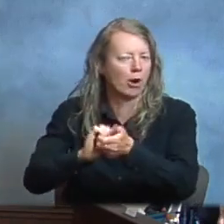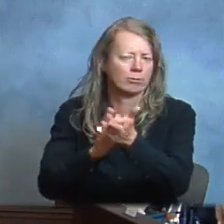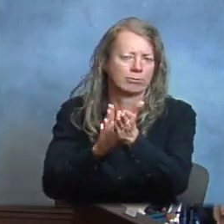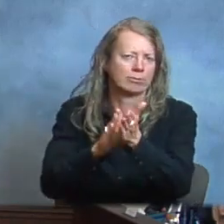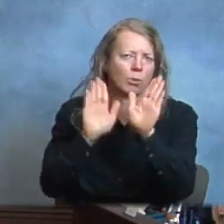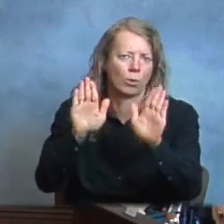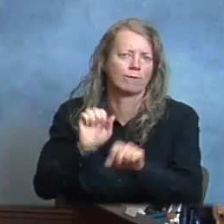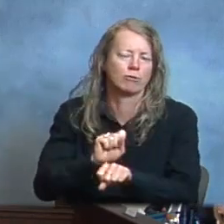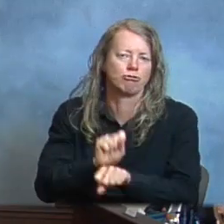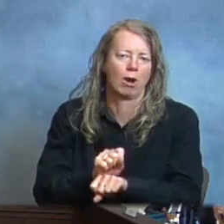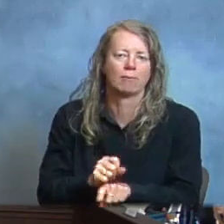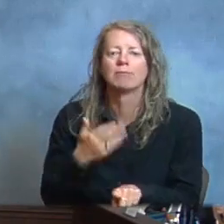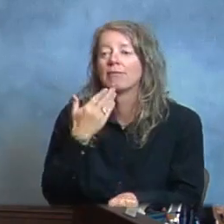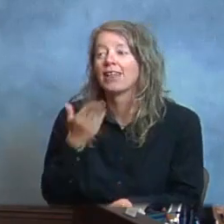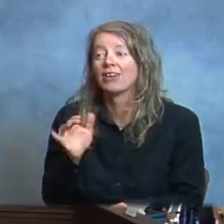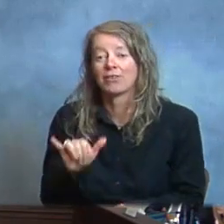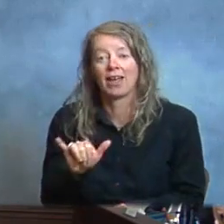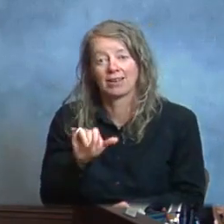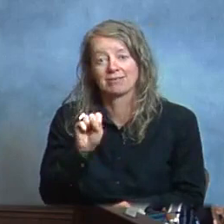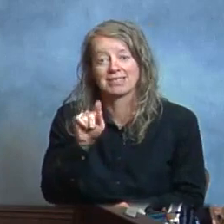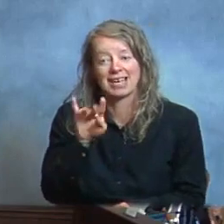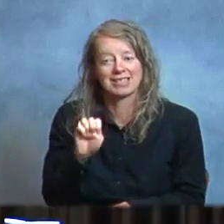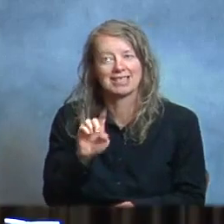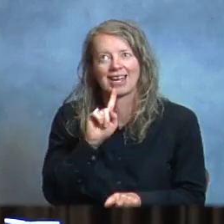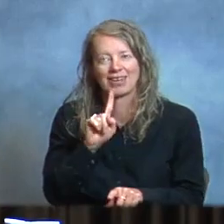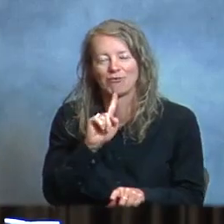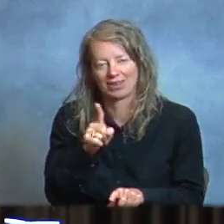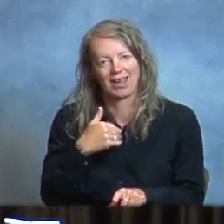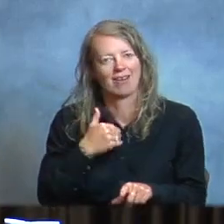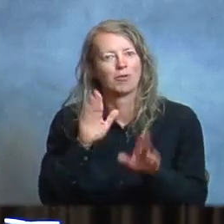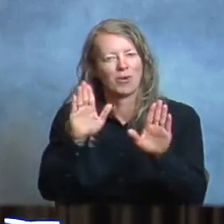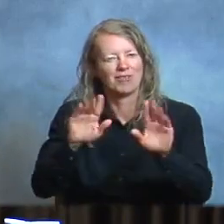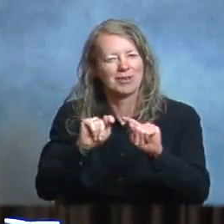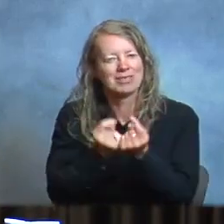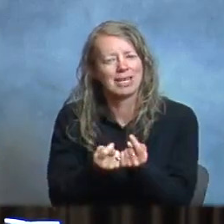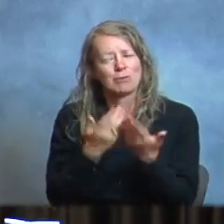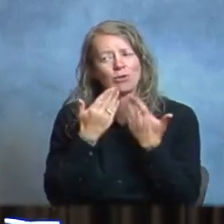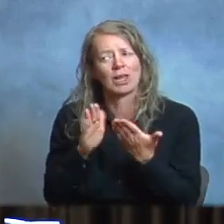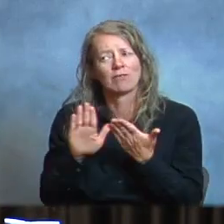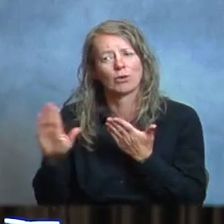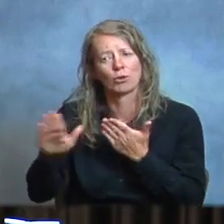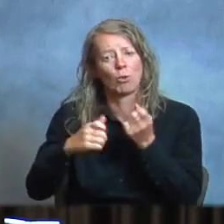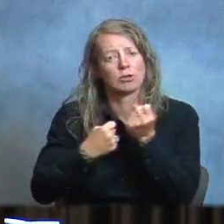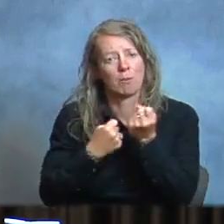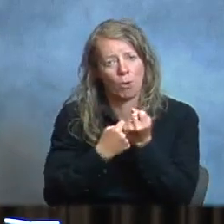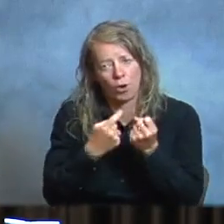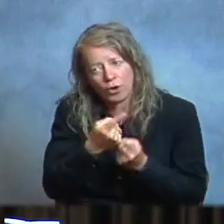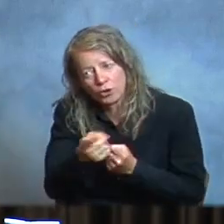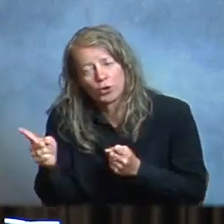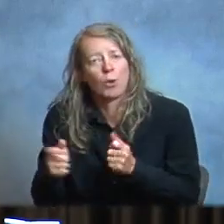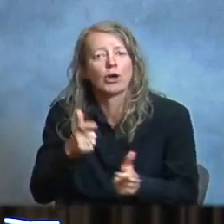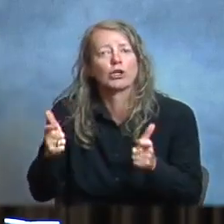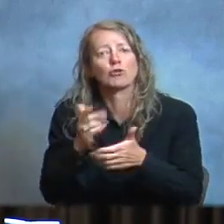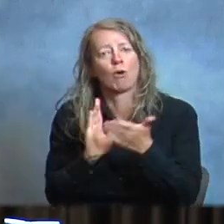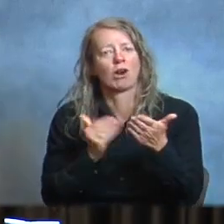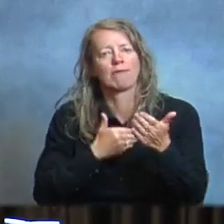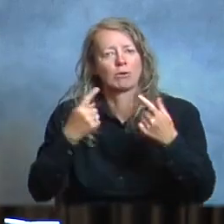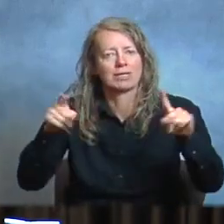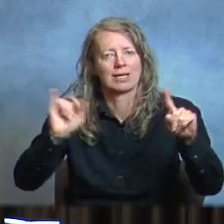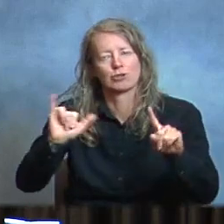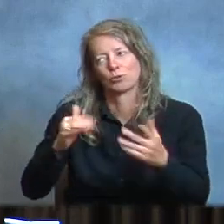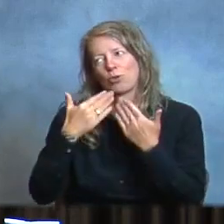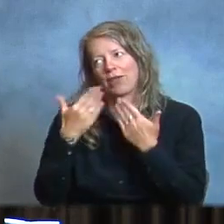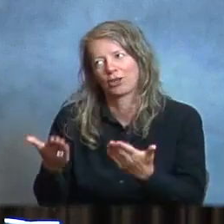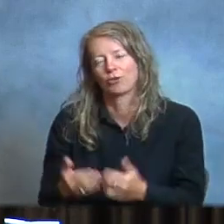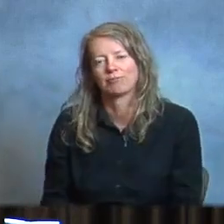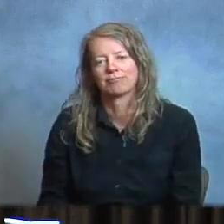Thank you for that. It is a great team. And so thank you very much for your support. You are a big part of the success as well. So thank you for that.